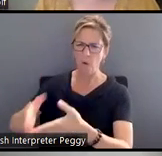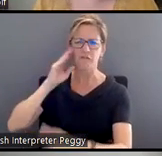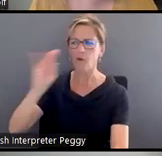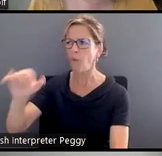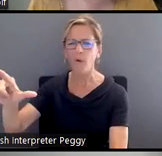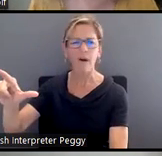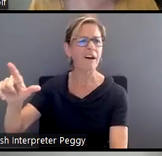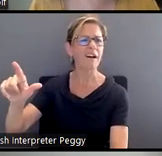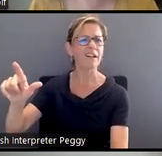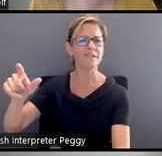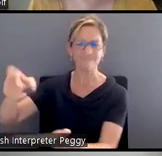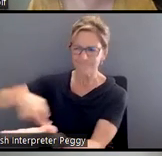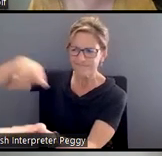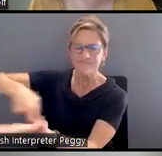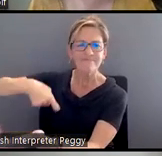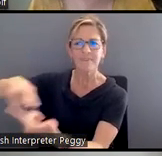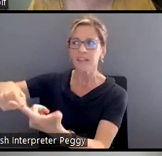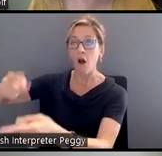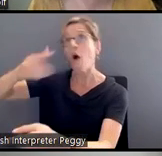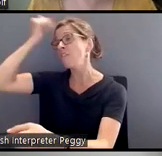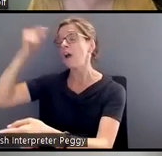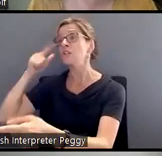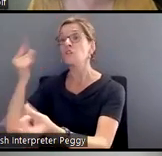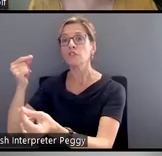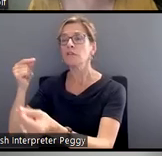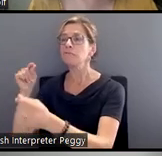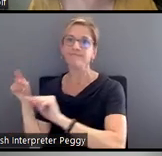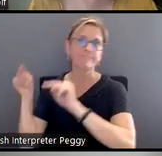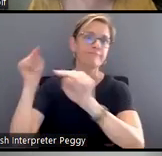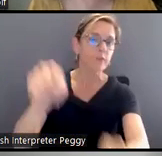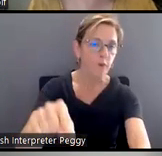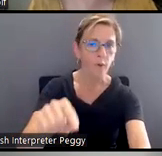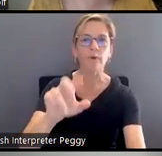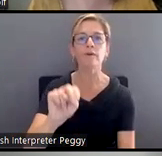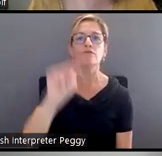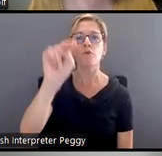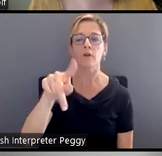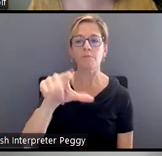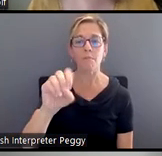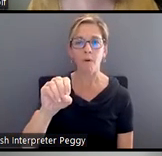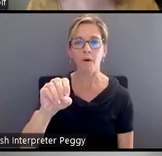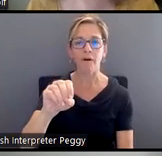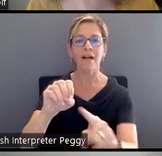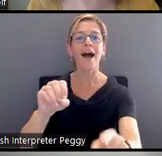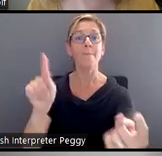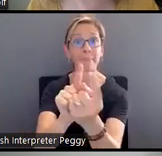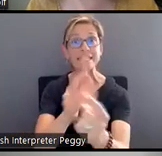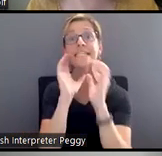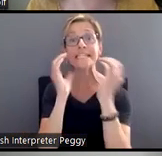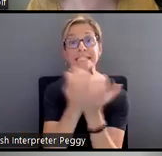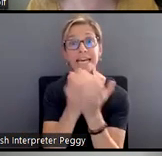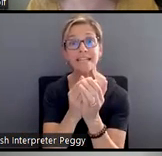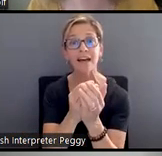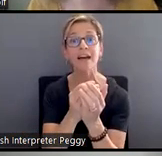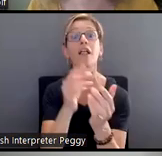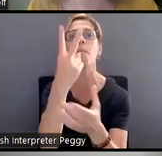And anyway, long story short, Santa Claus brings him home for Christmas in his big transport truck filled with Coke bottles. And the letter to Santa had